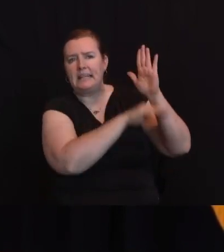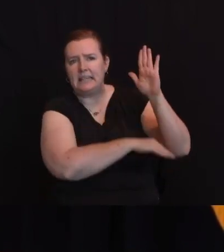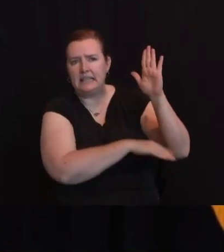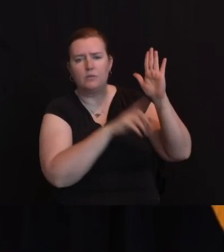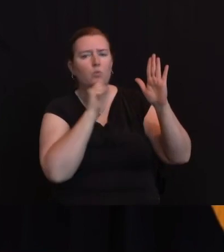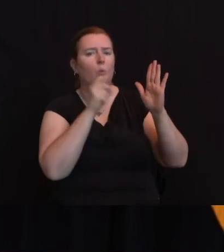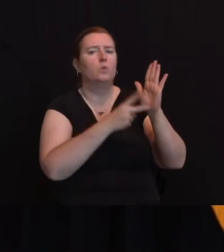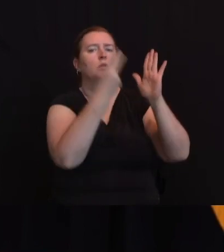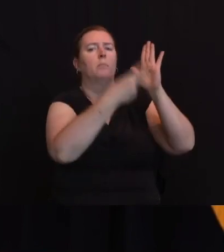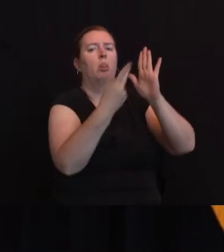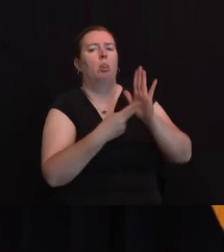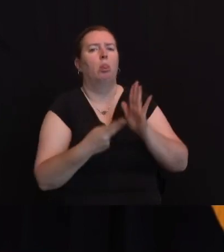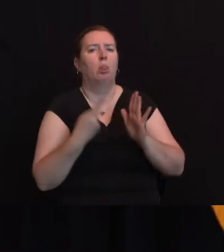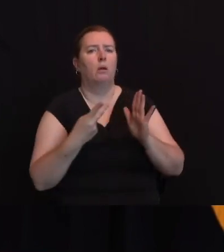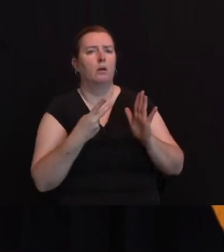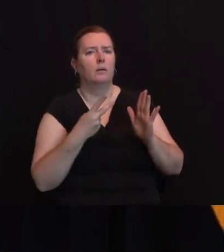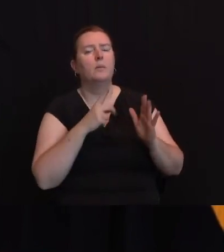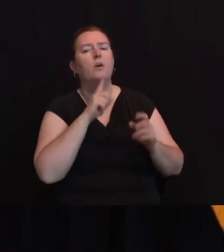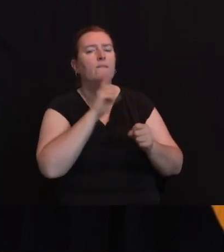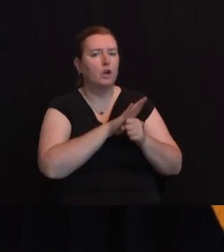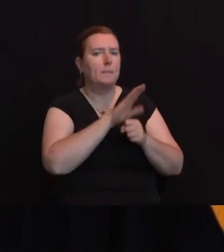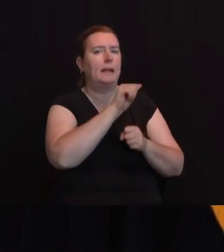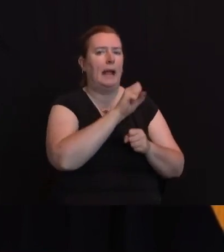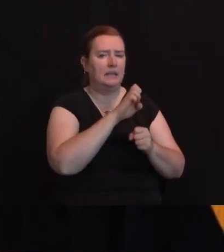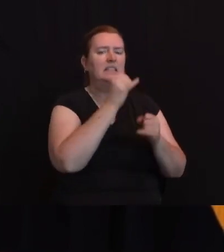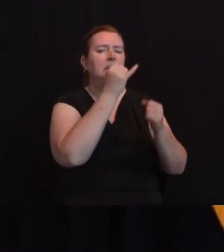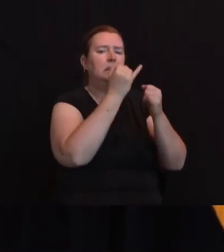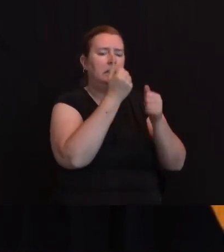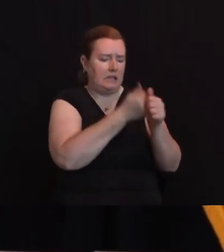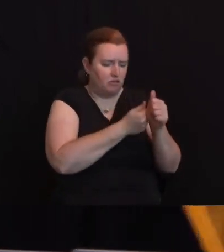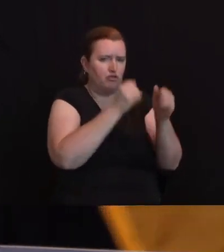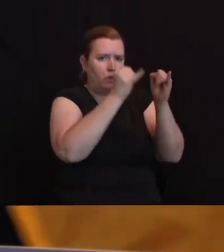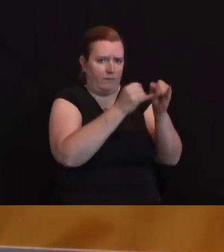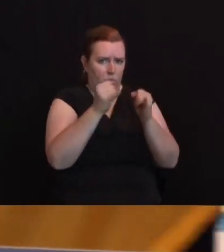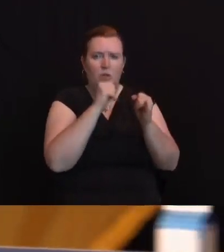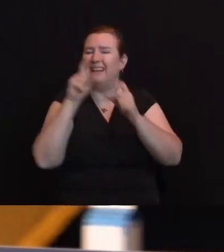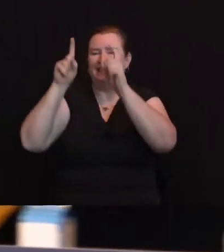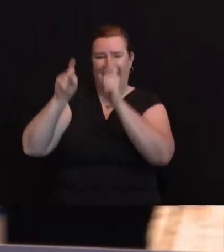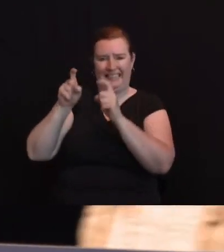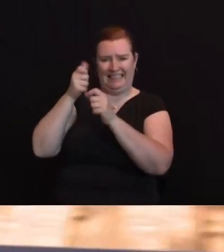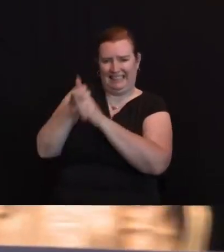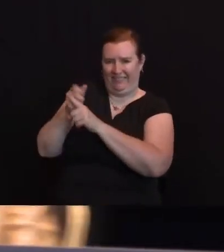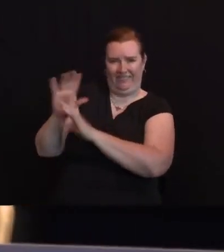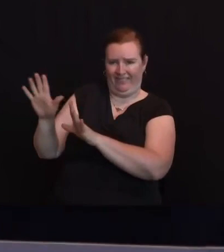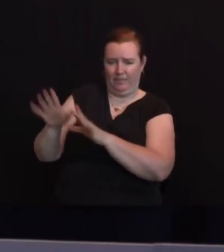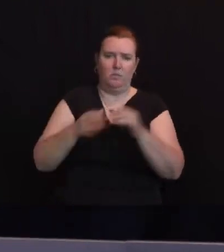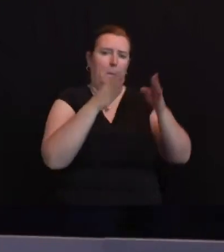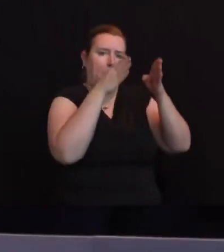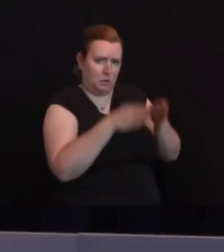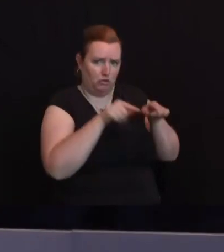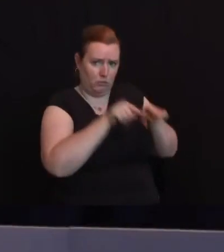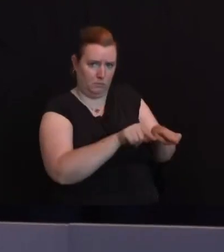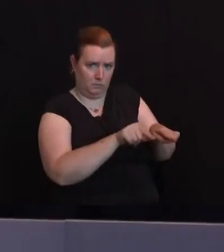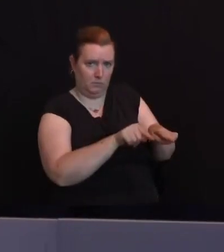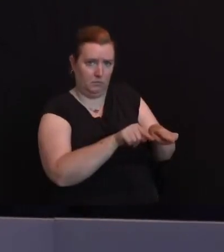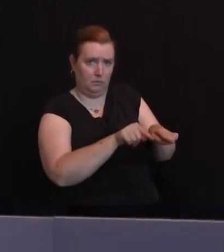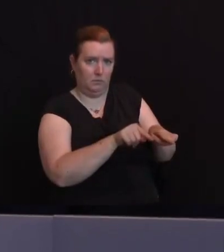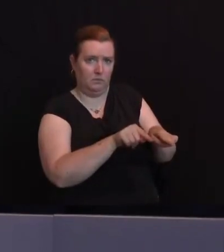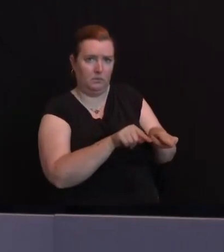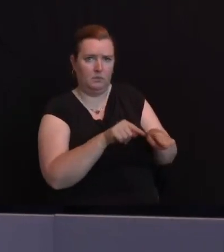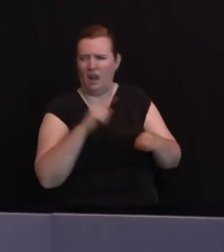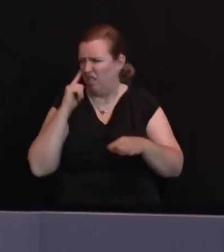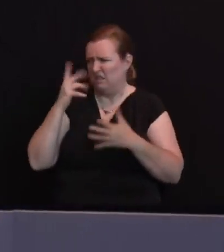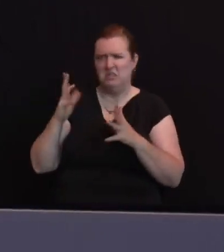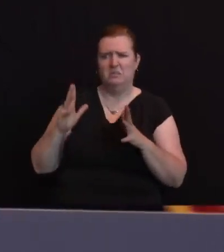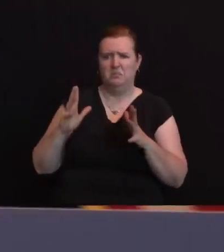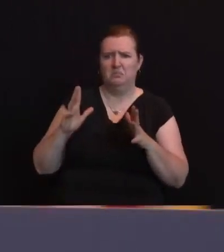confirmed cases are individual people, not tests. How about I think that's all we got on the contact, on the outdoor